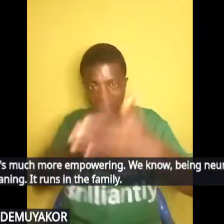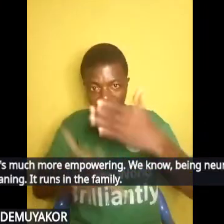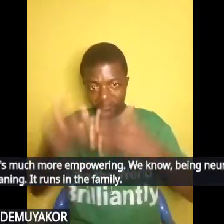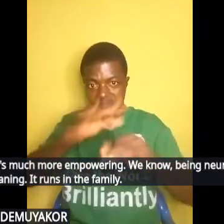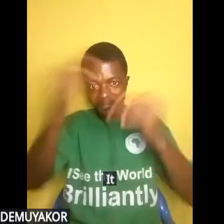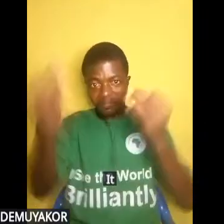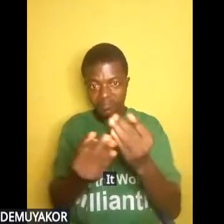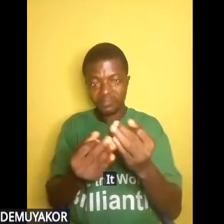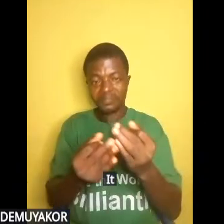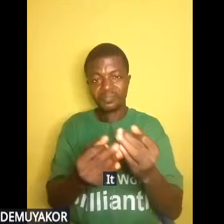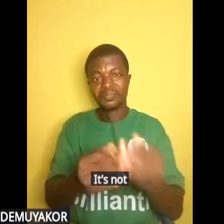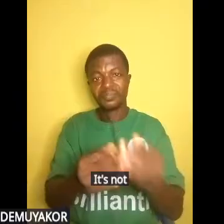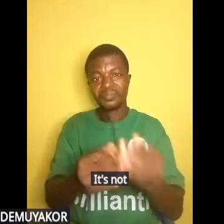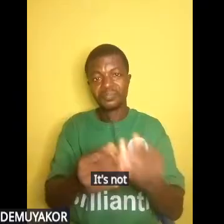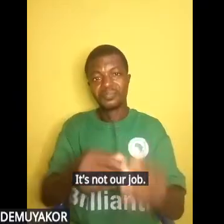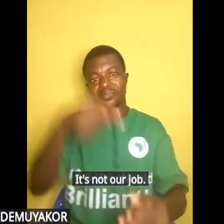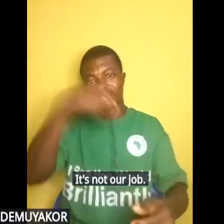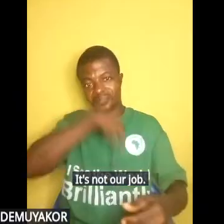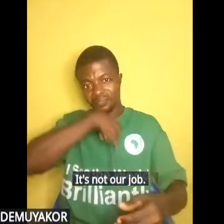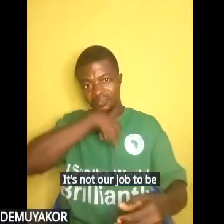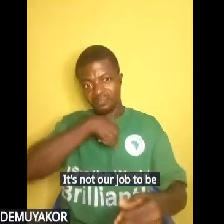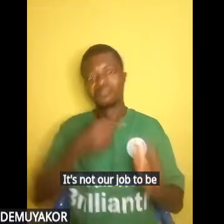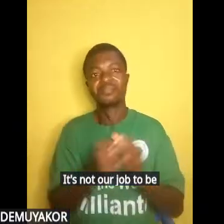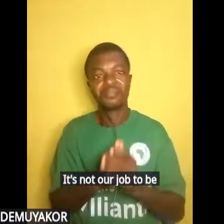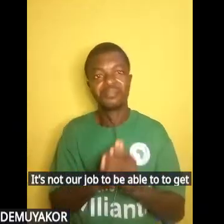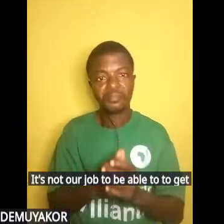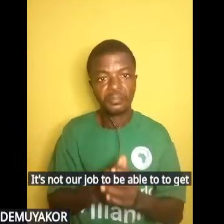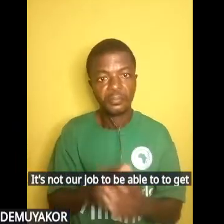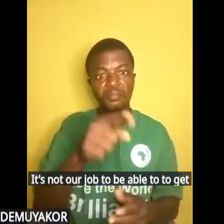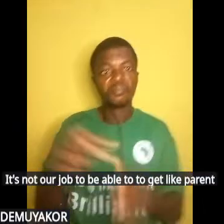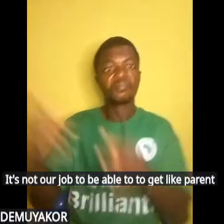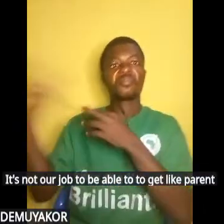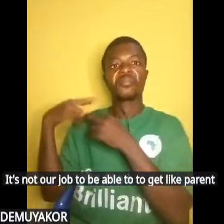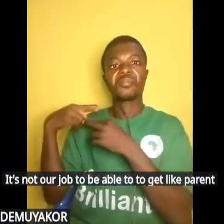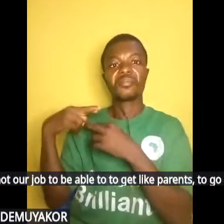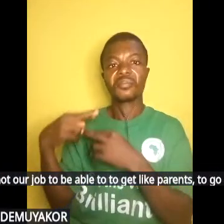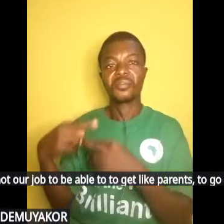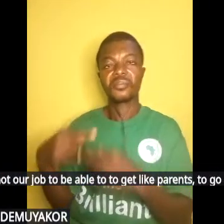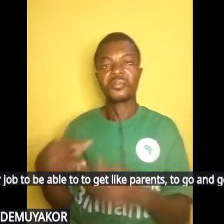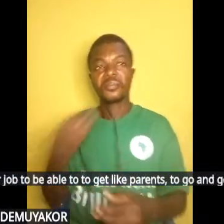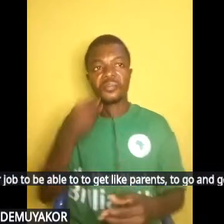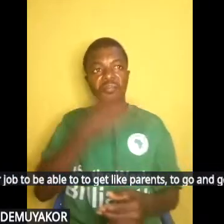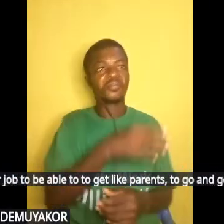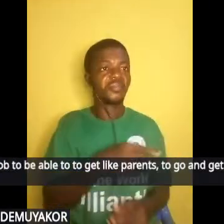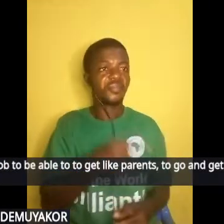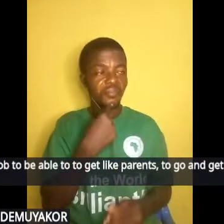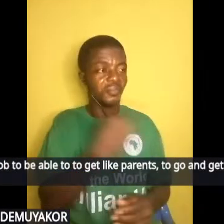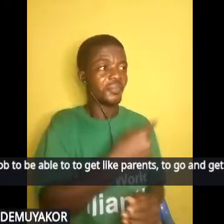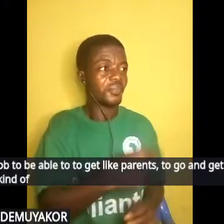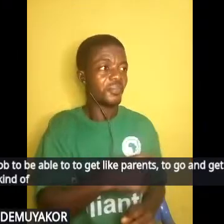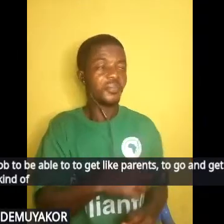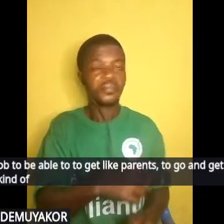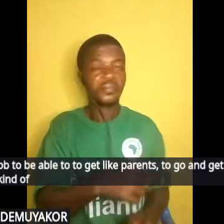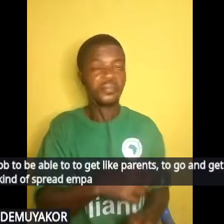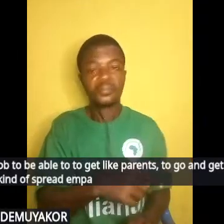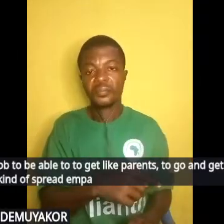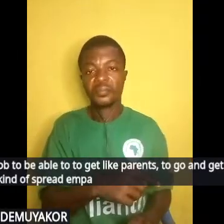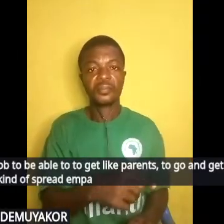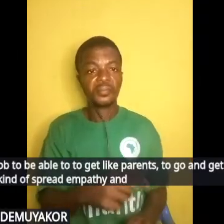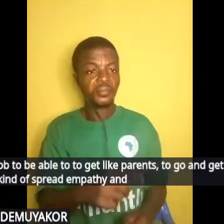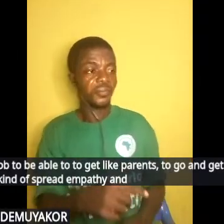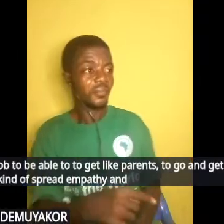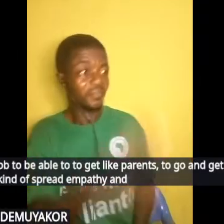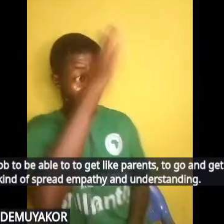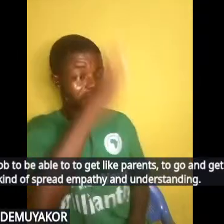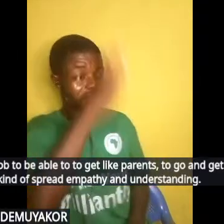but it's not our job to be able to get like parents to go and get diagnosed. It's more to kind of spread empathy and understanding